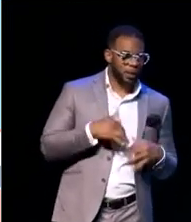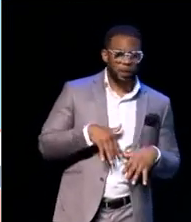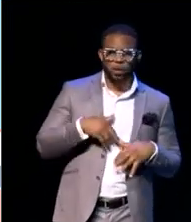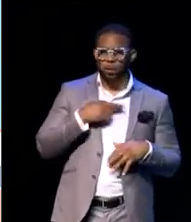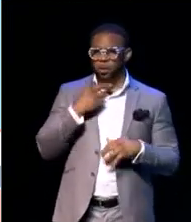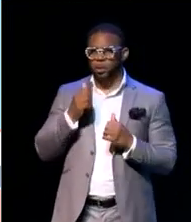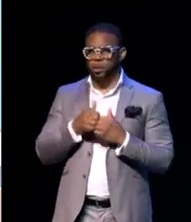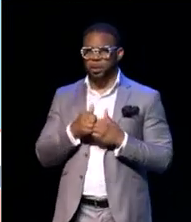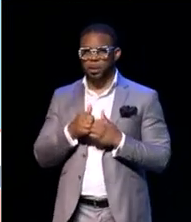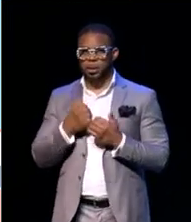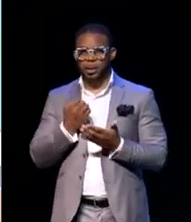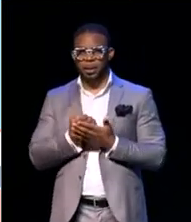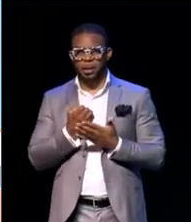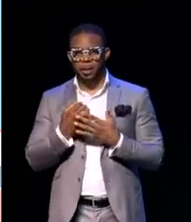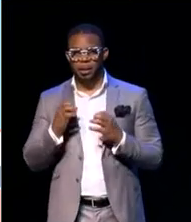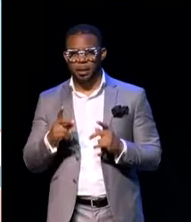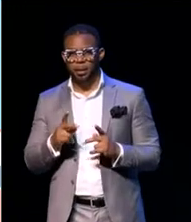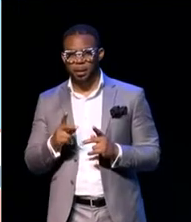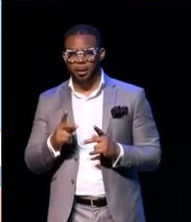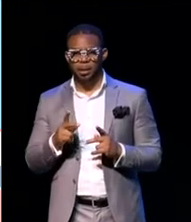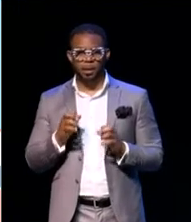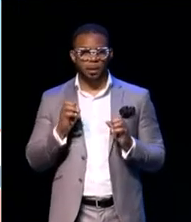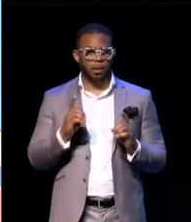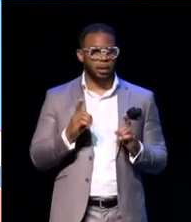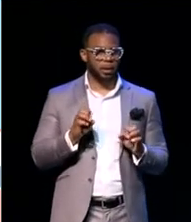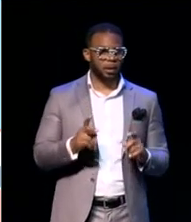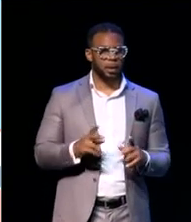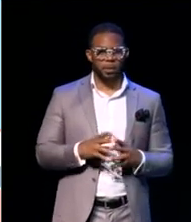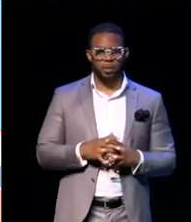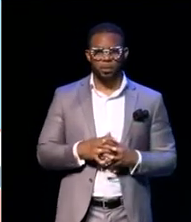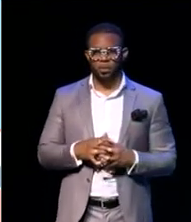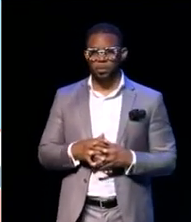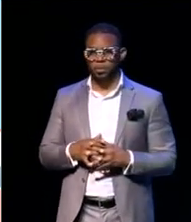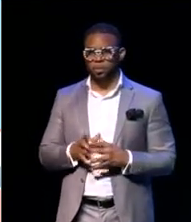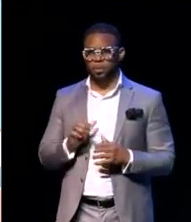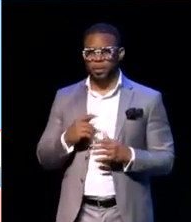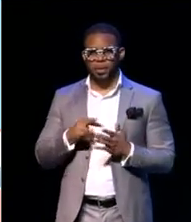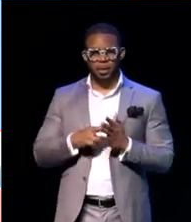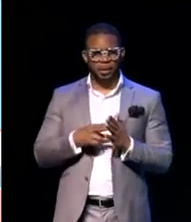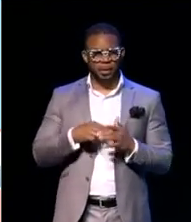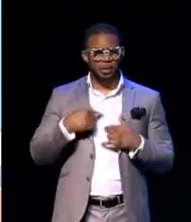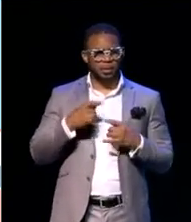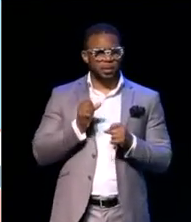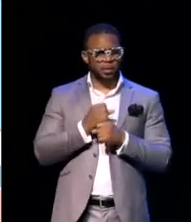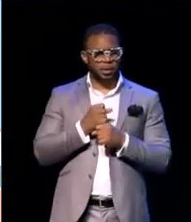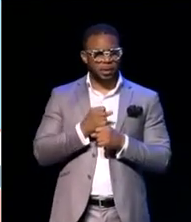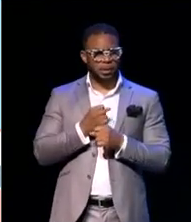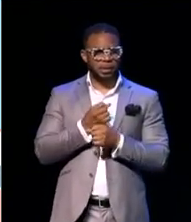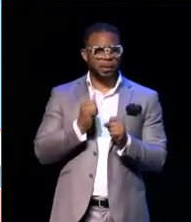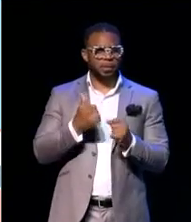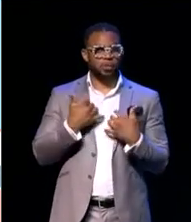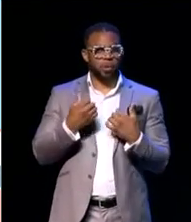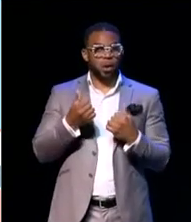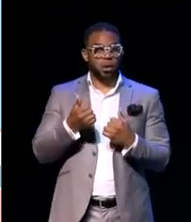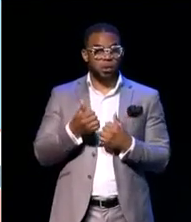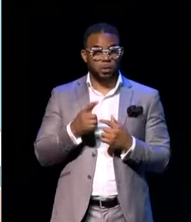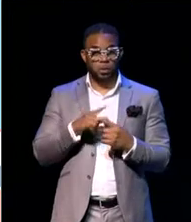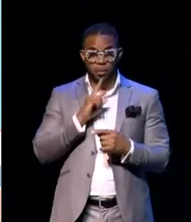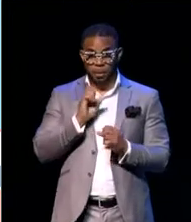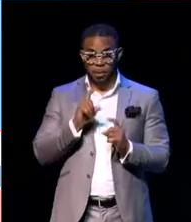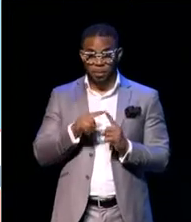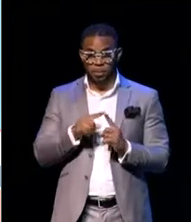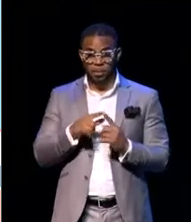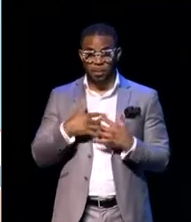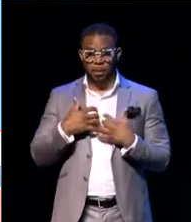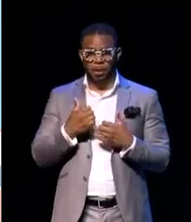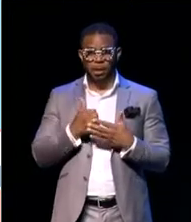take risks with their economic opportunities and educational opportunities. And we've been intentional since the creation of Safer, Stronger to be able